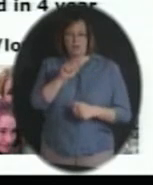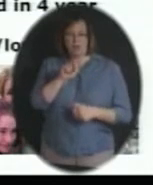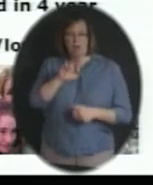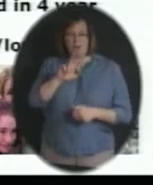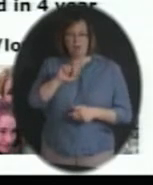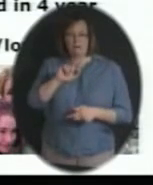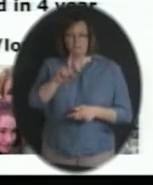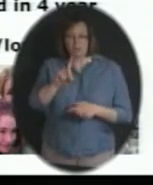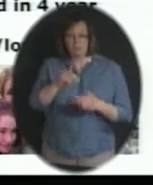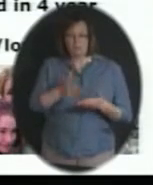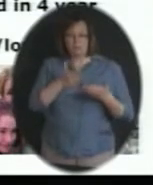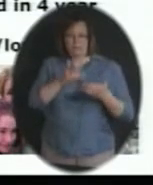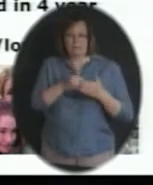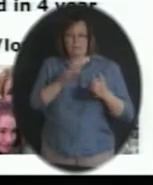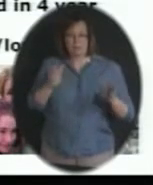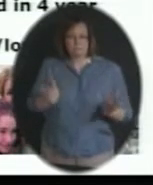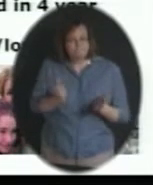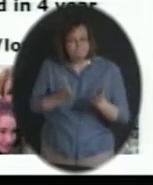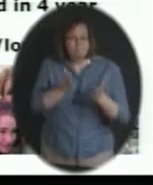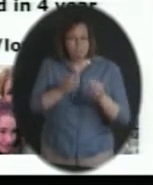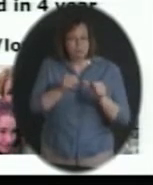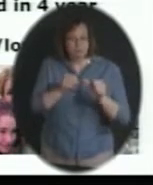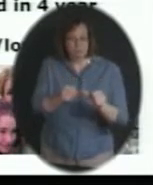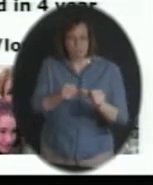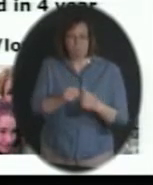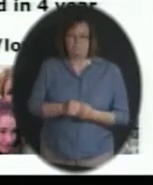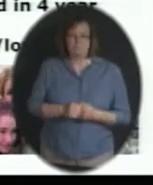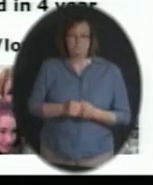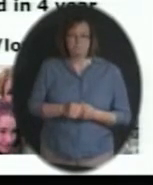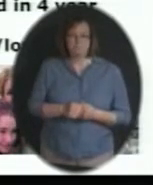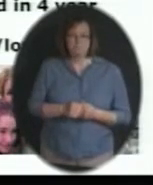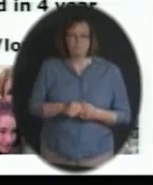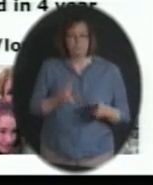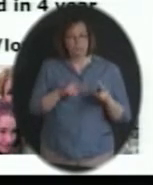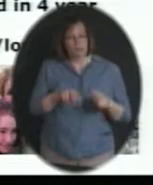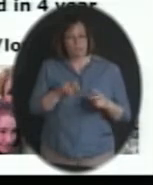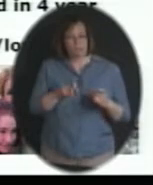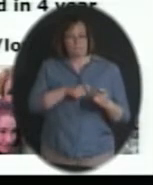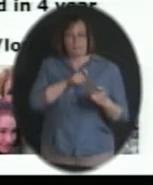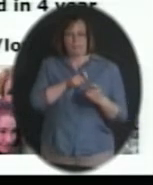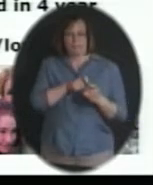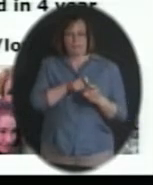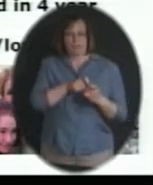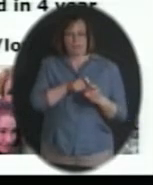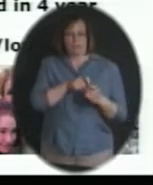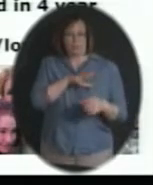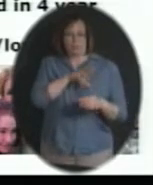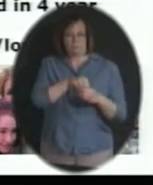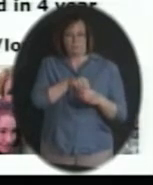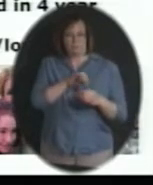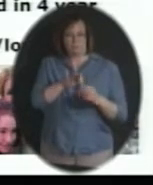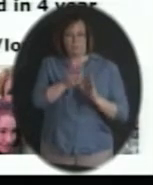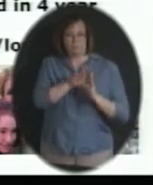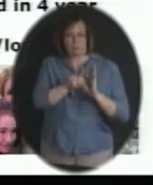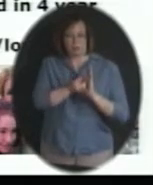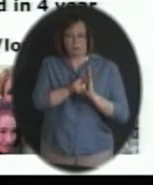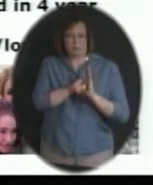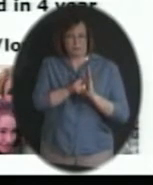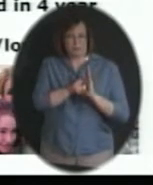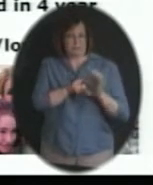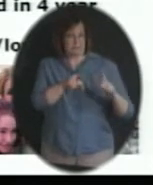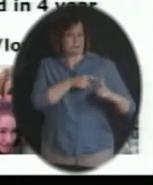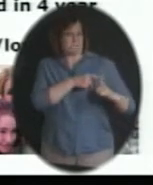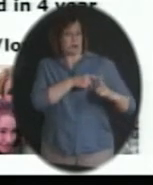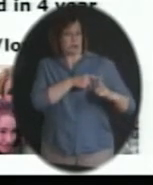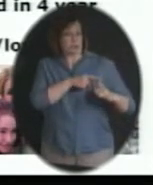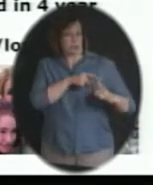them that extra boost to move on. We look at particular components of their background. Are they the first in